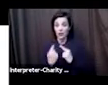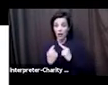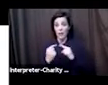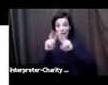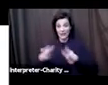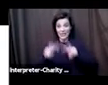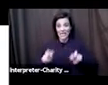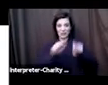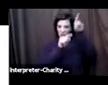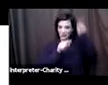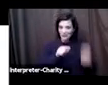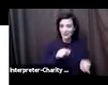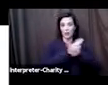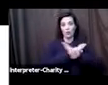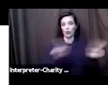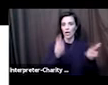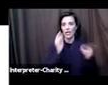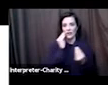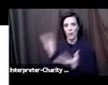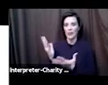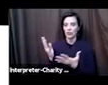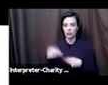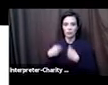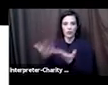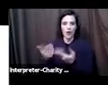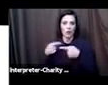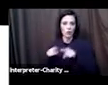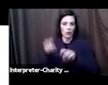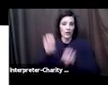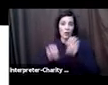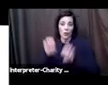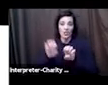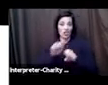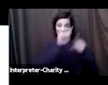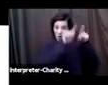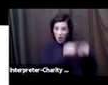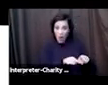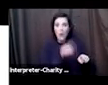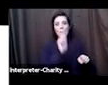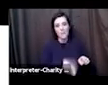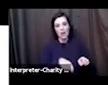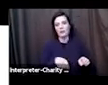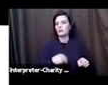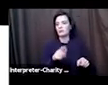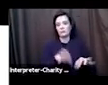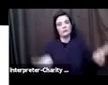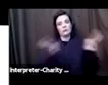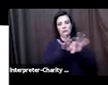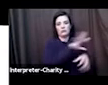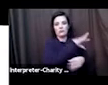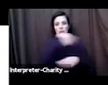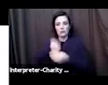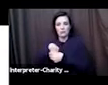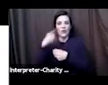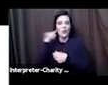this information and provide that, because all of this information is going to be needed in this big, fancy, long report for